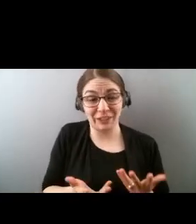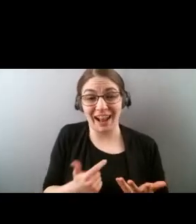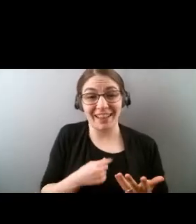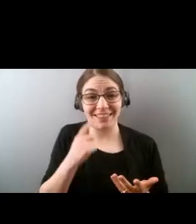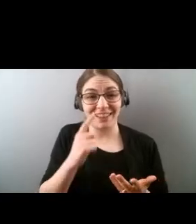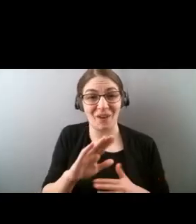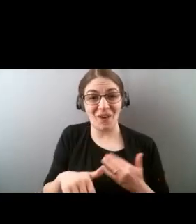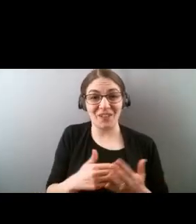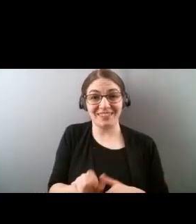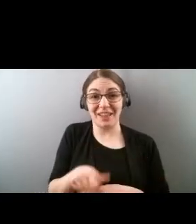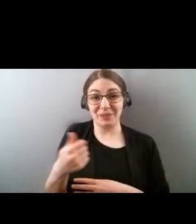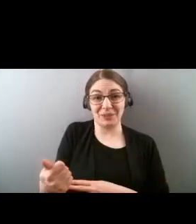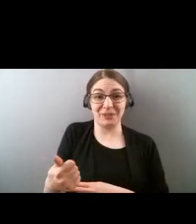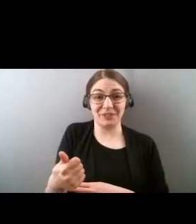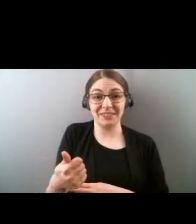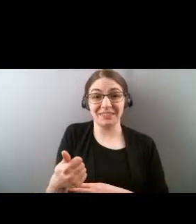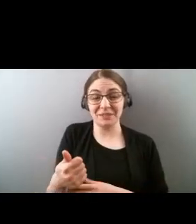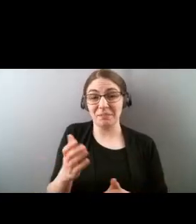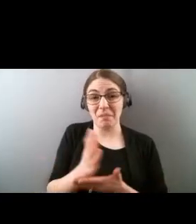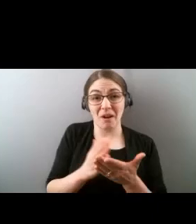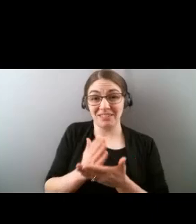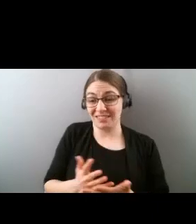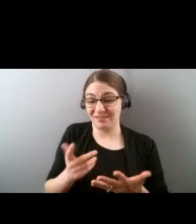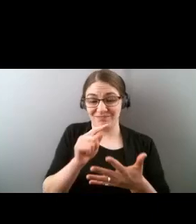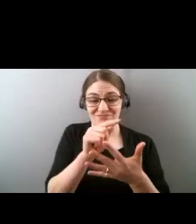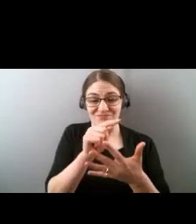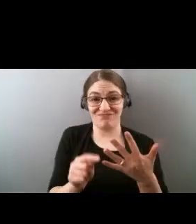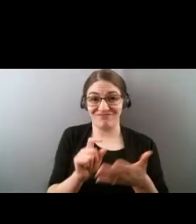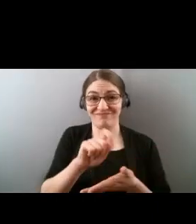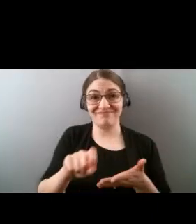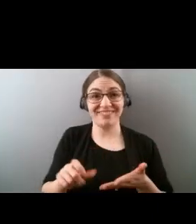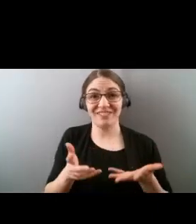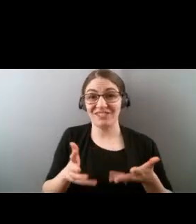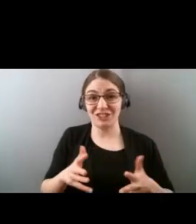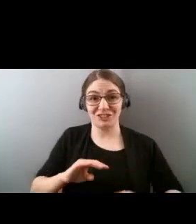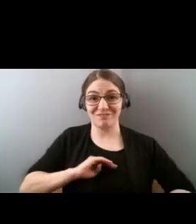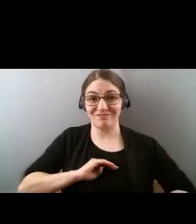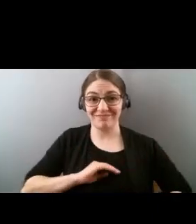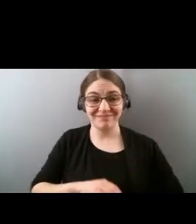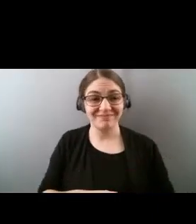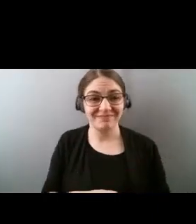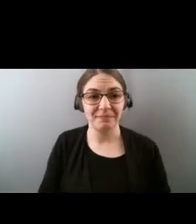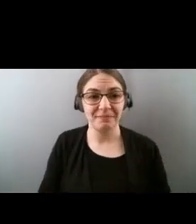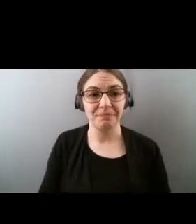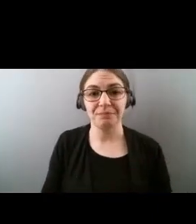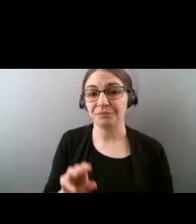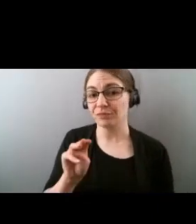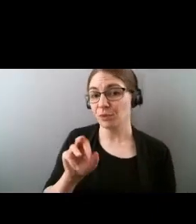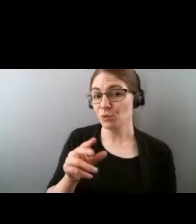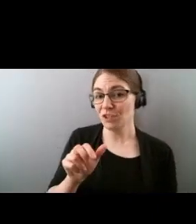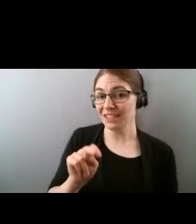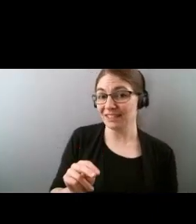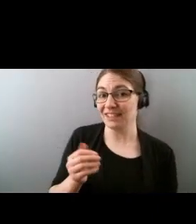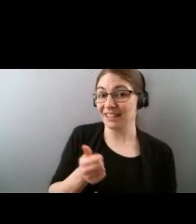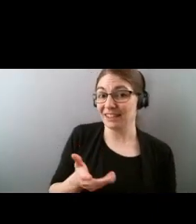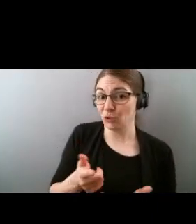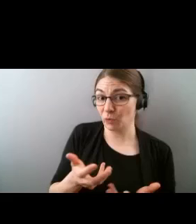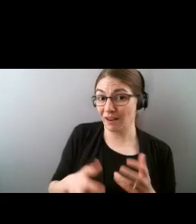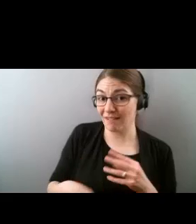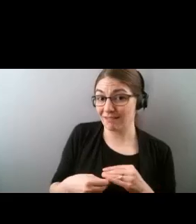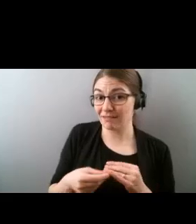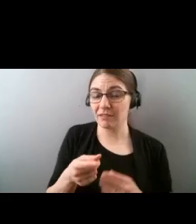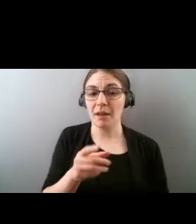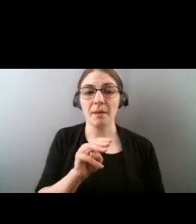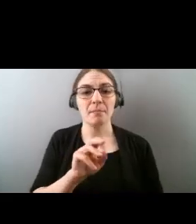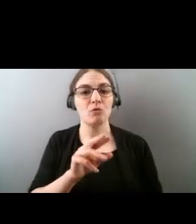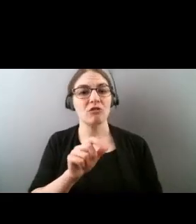other portions have been spoken about. Yeah, Morgan, anything to add?